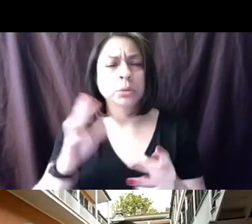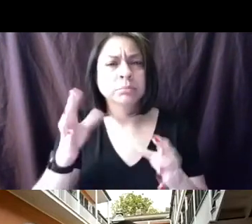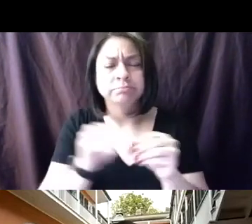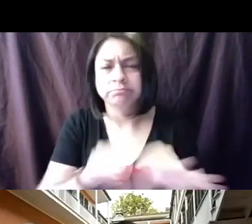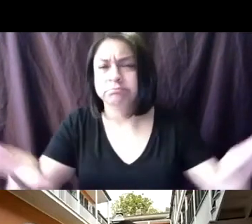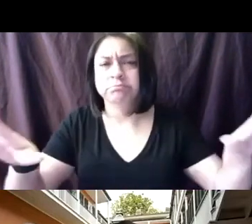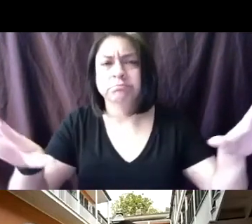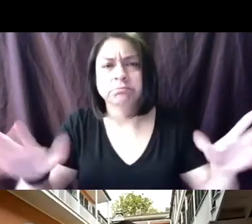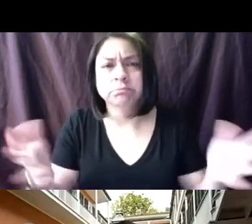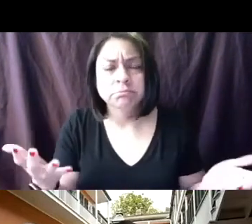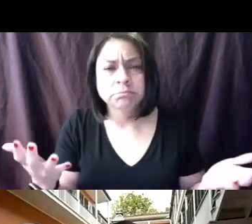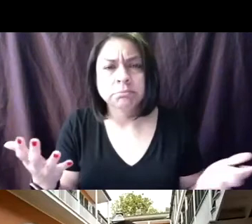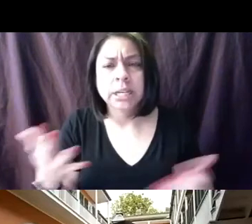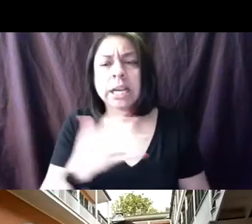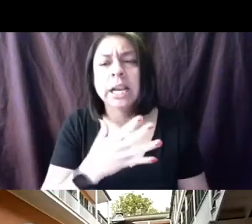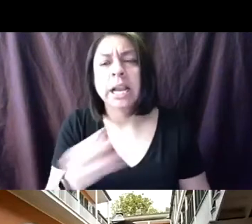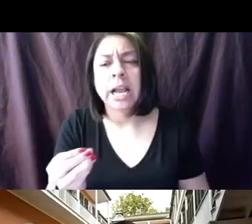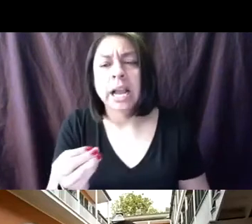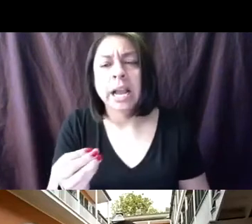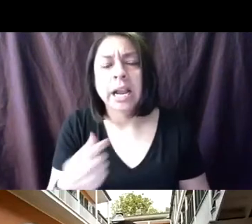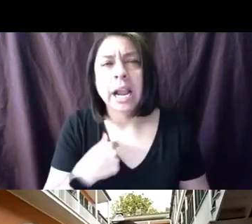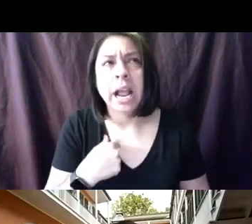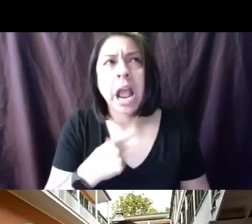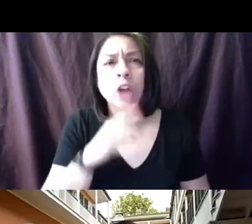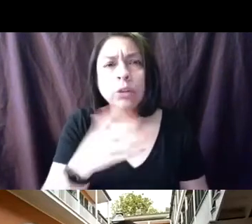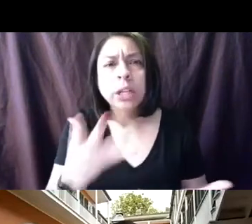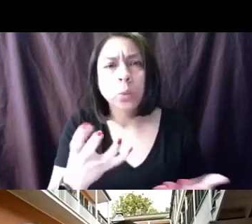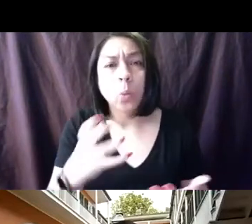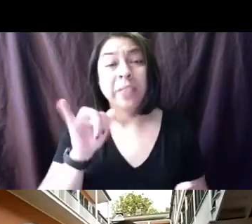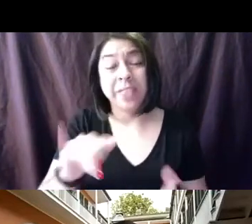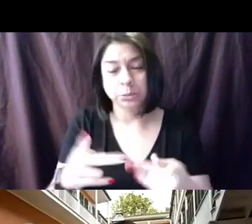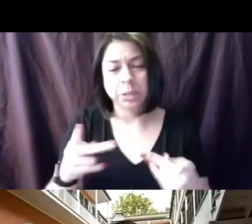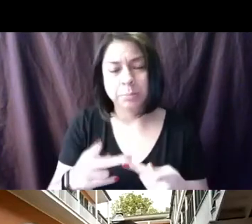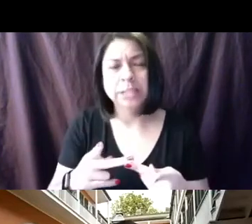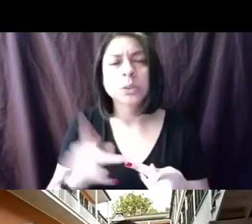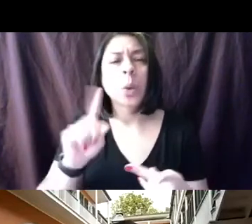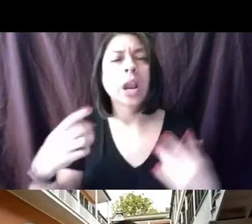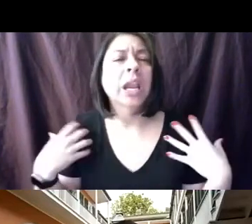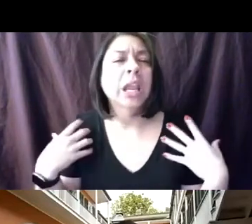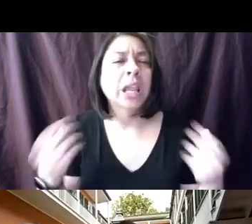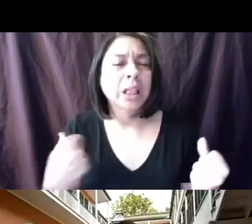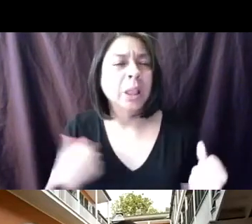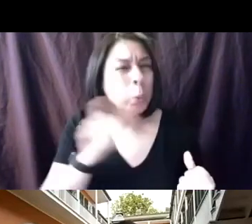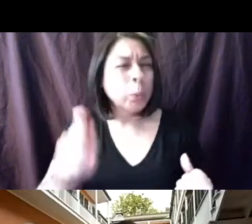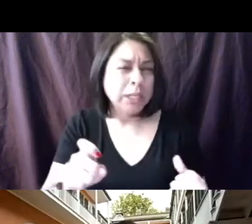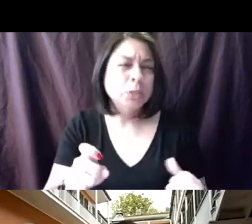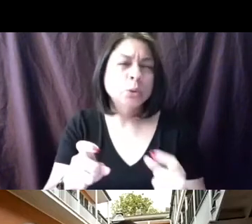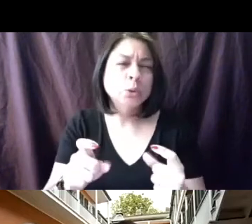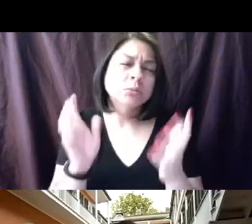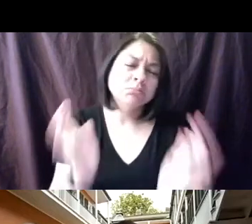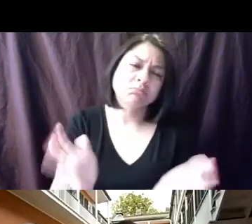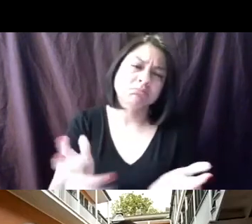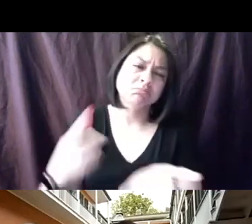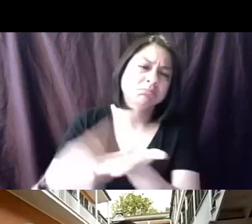white flight, and I really wanted to be a place to heal. People, we need to talk. We need to talk. Some dialogue needs